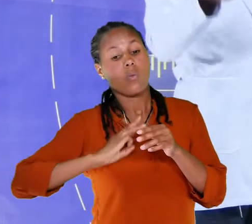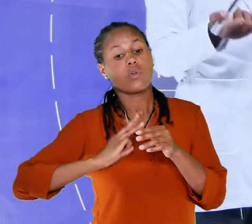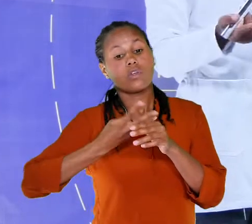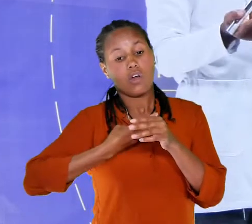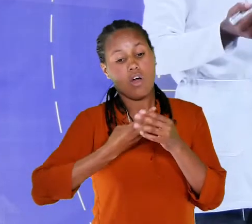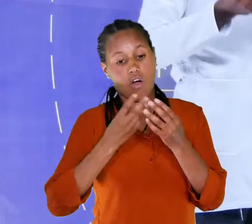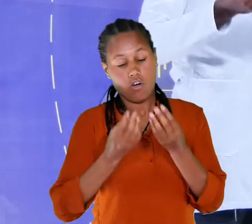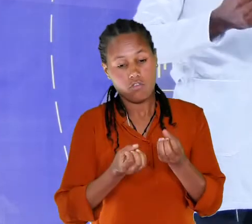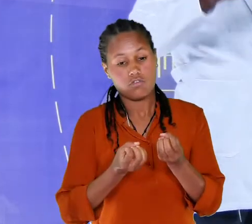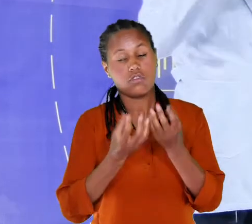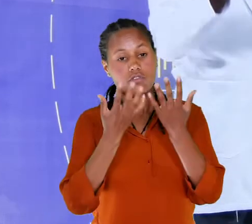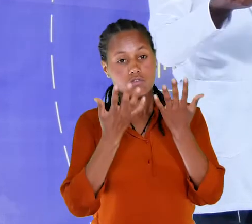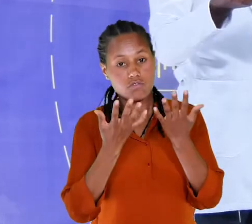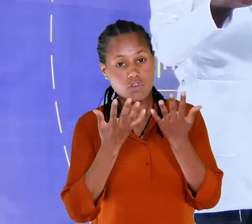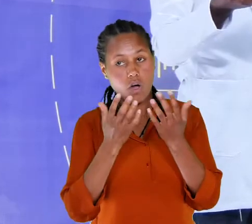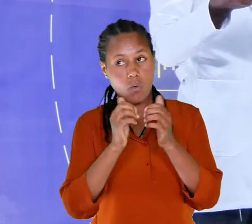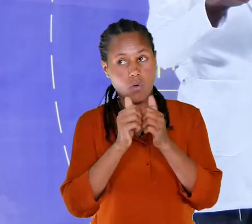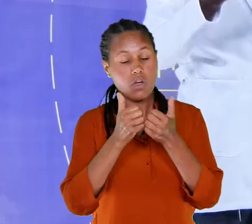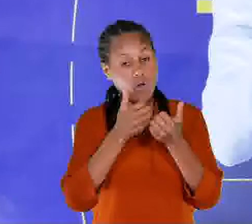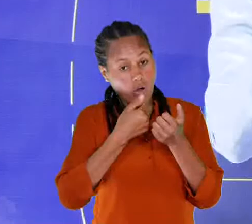how many. If you are going to ask